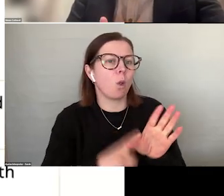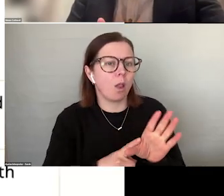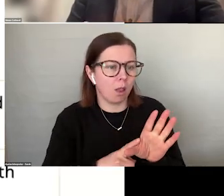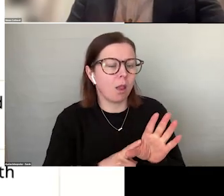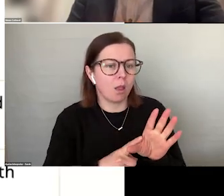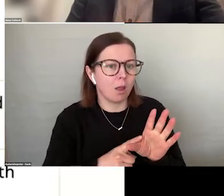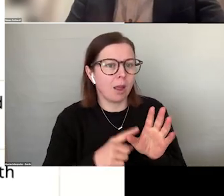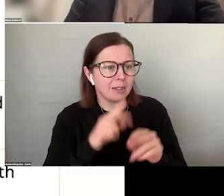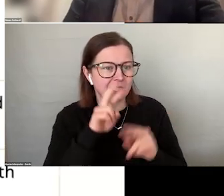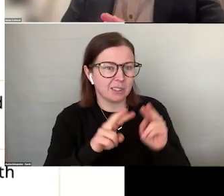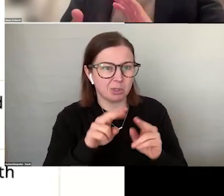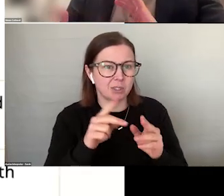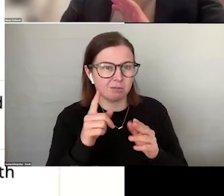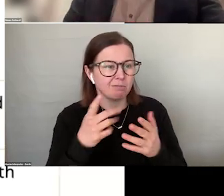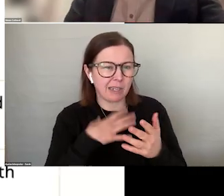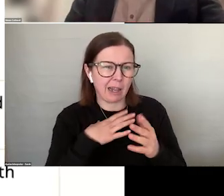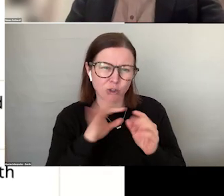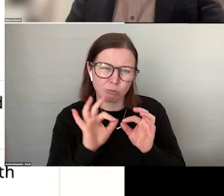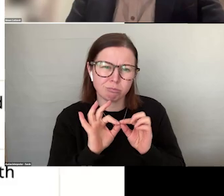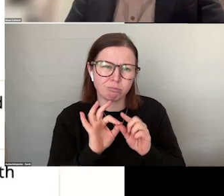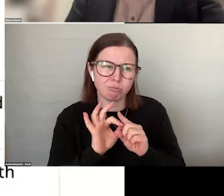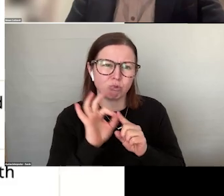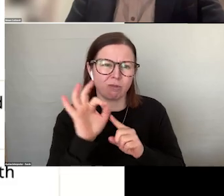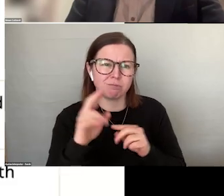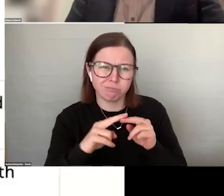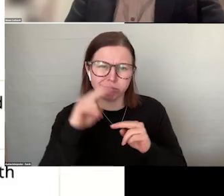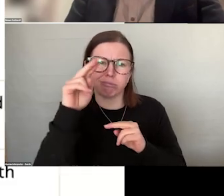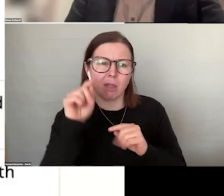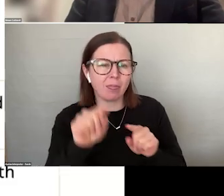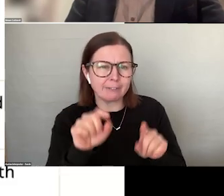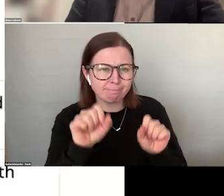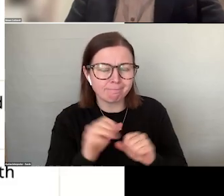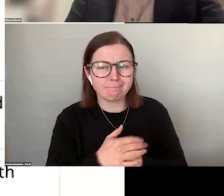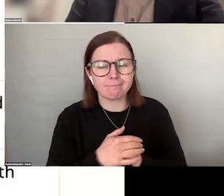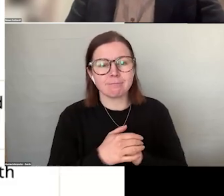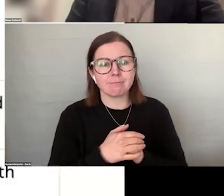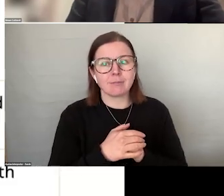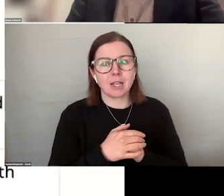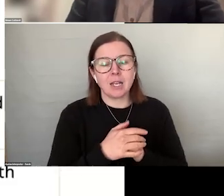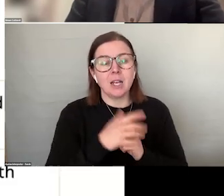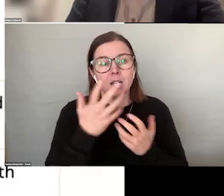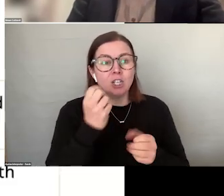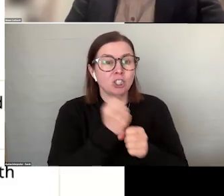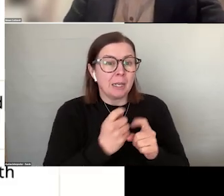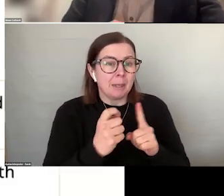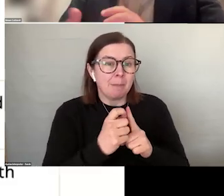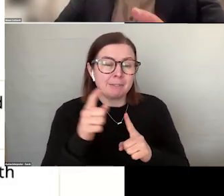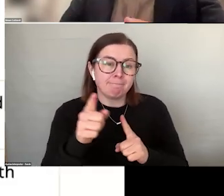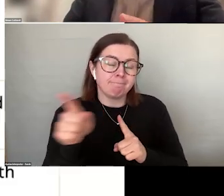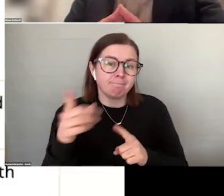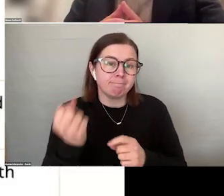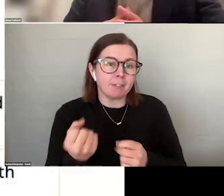to improve that. Part of the pressure on GPs is that they have to see as many patients as